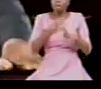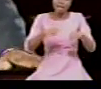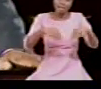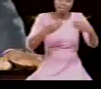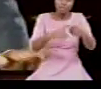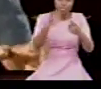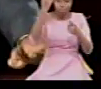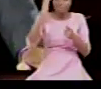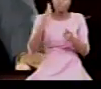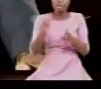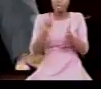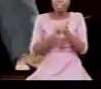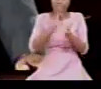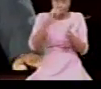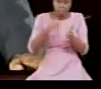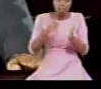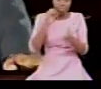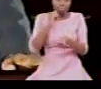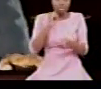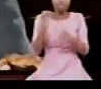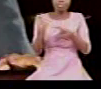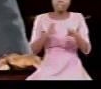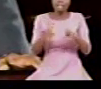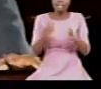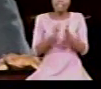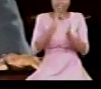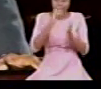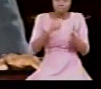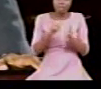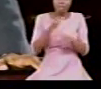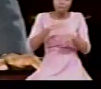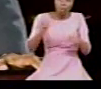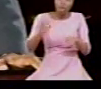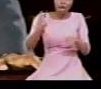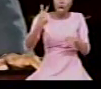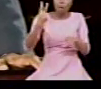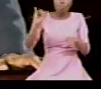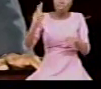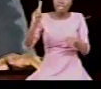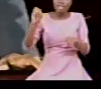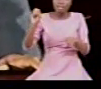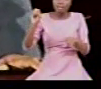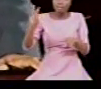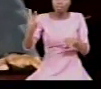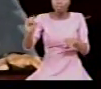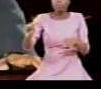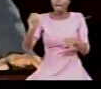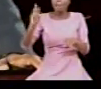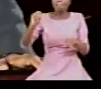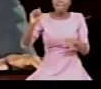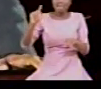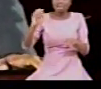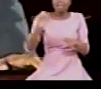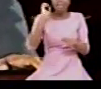God. That's what she did. That's what they call widow's mites. She gave all.